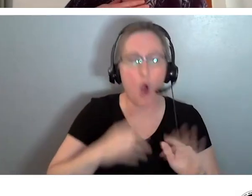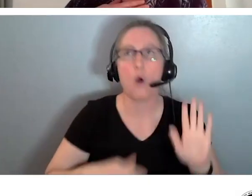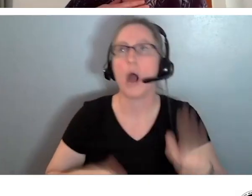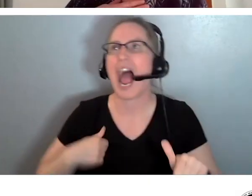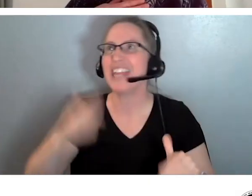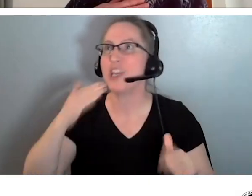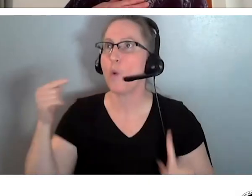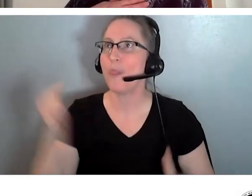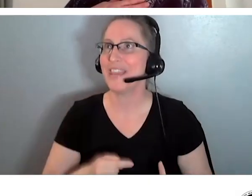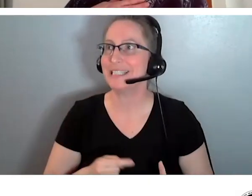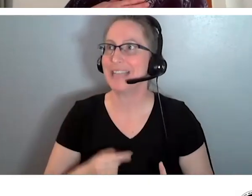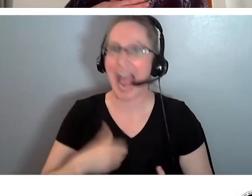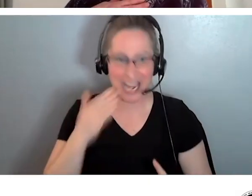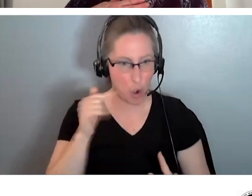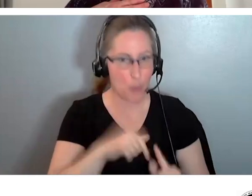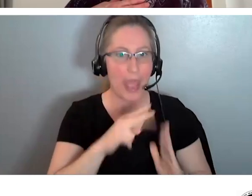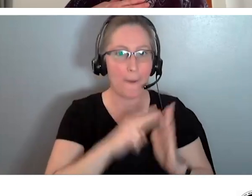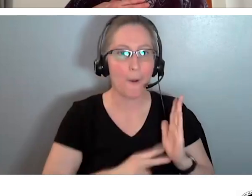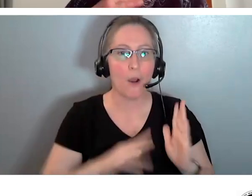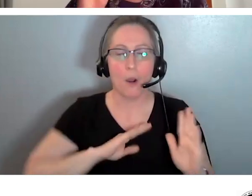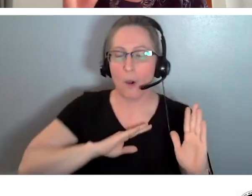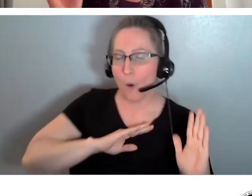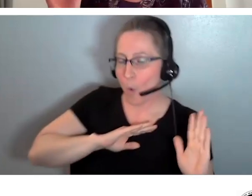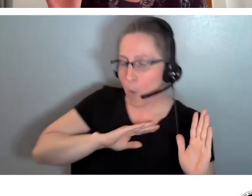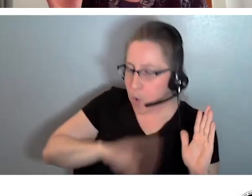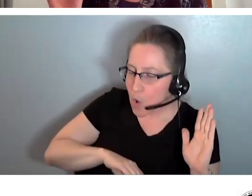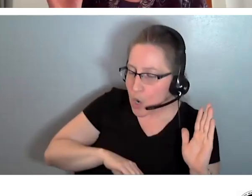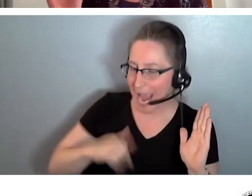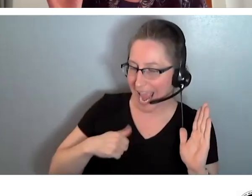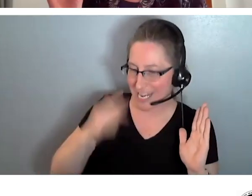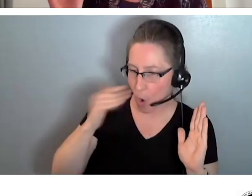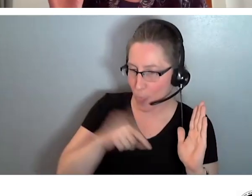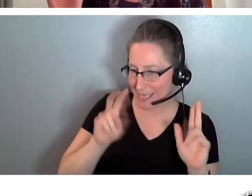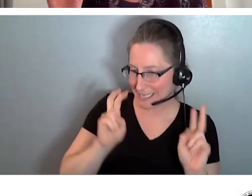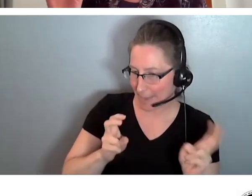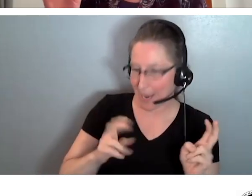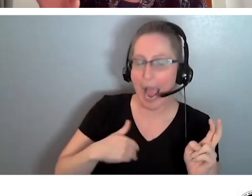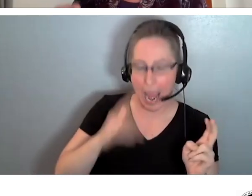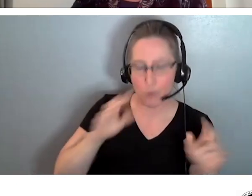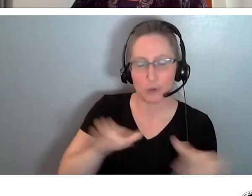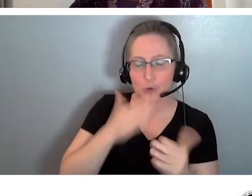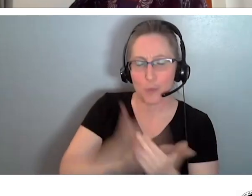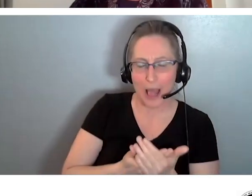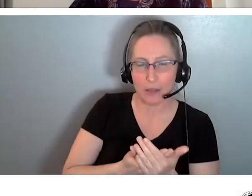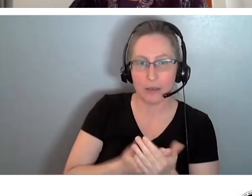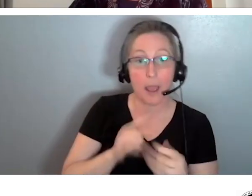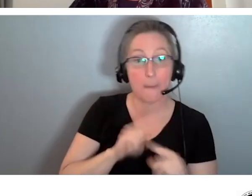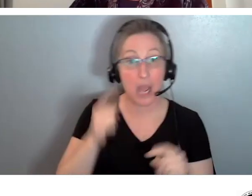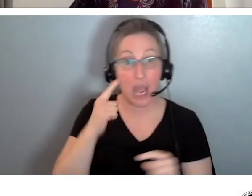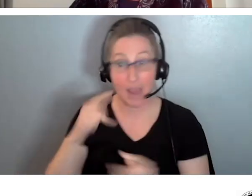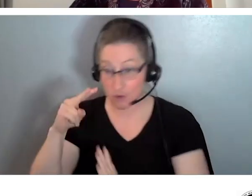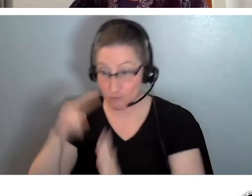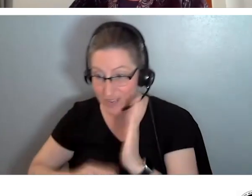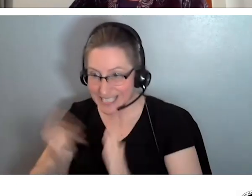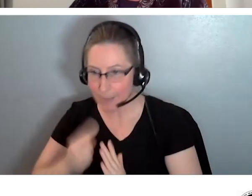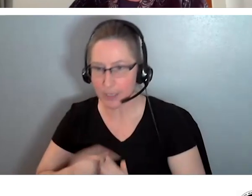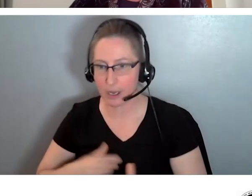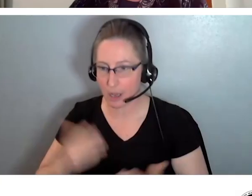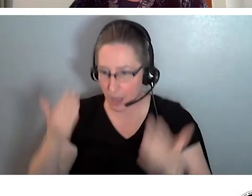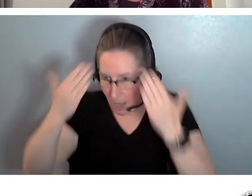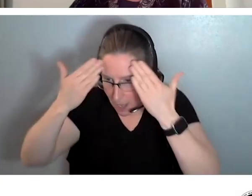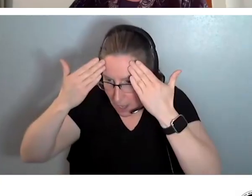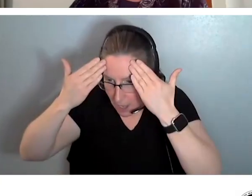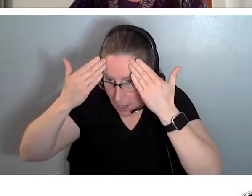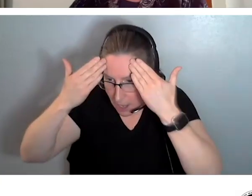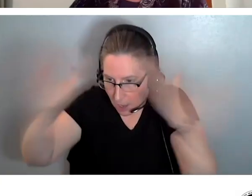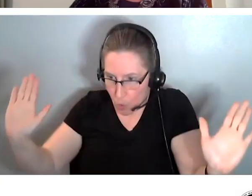like, a little sigh of relief, like, okay, I know this topic, I'm going to do well here. If you got something that was